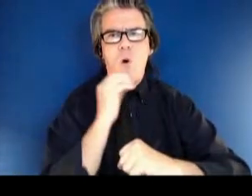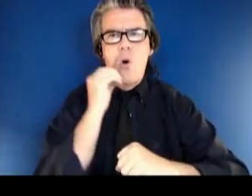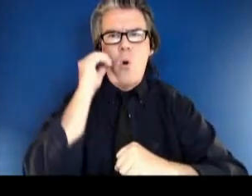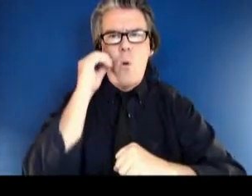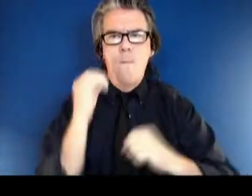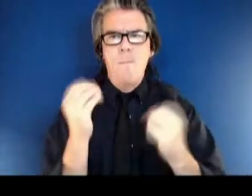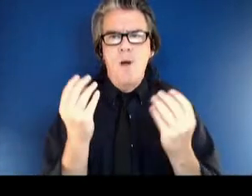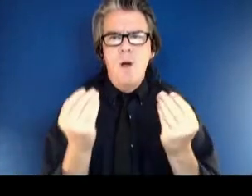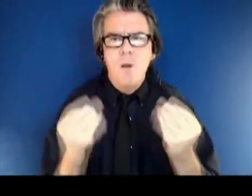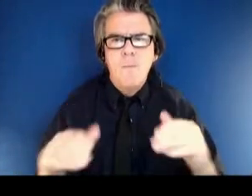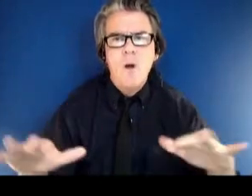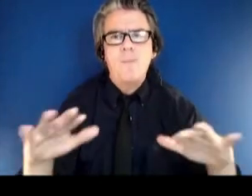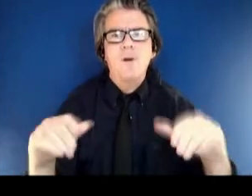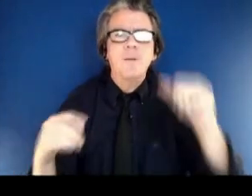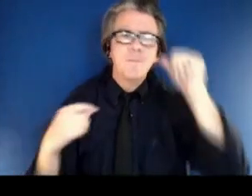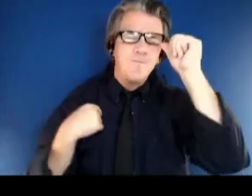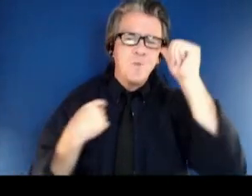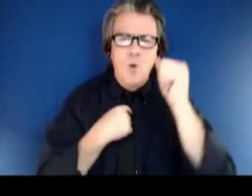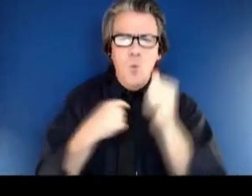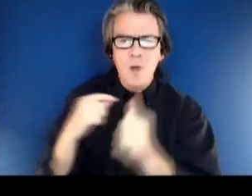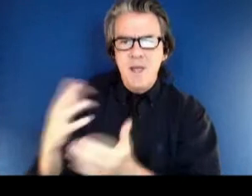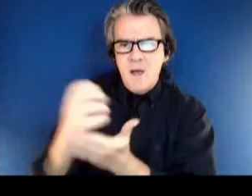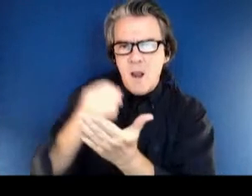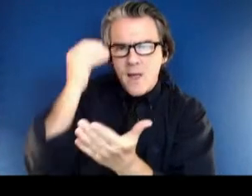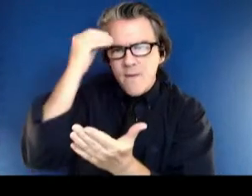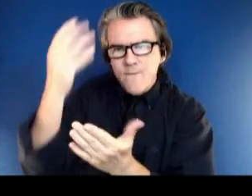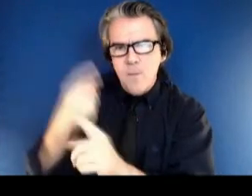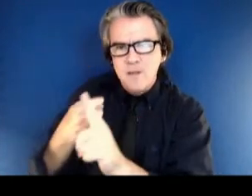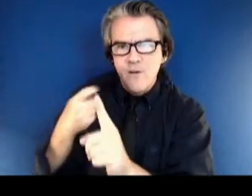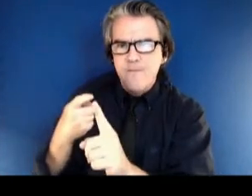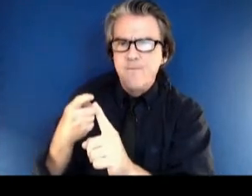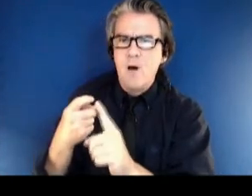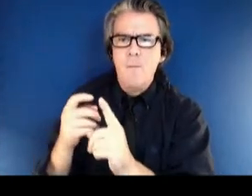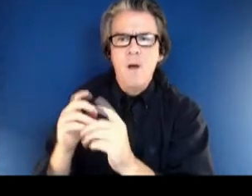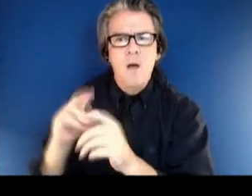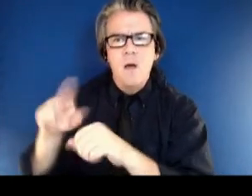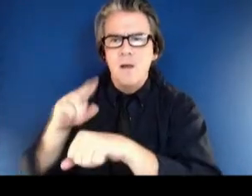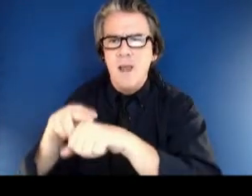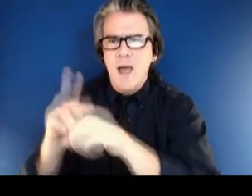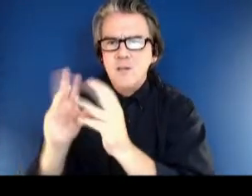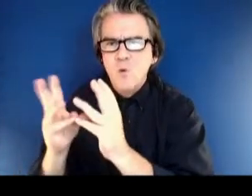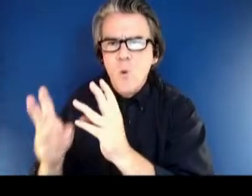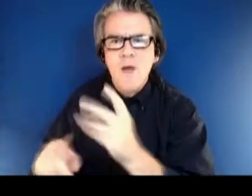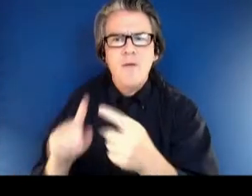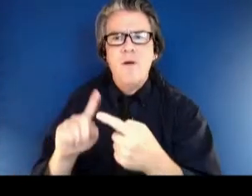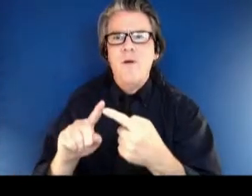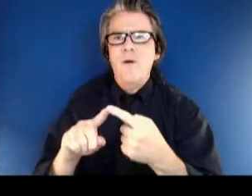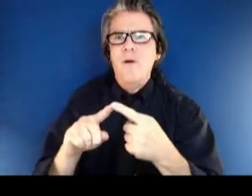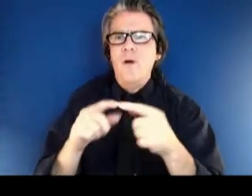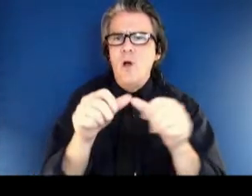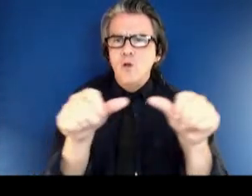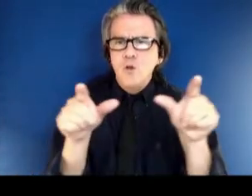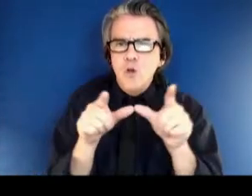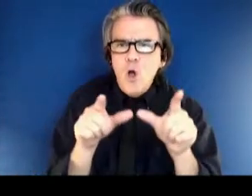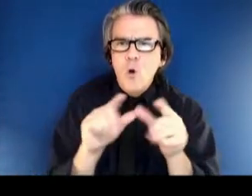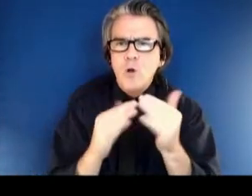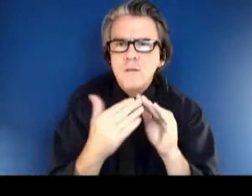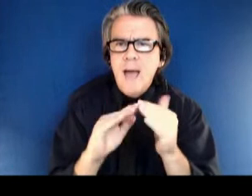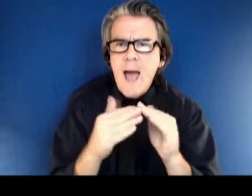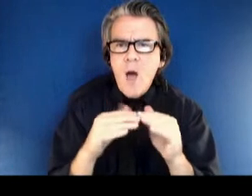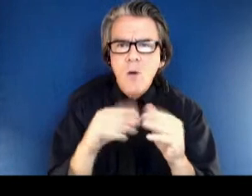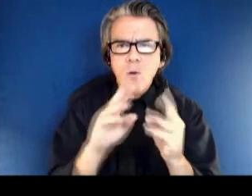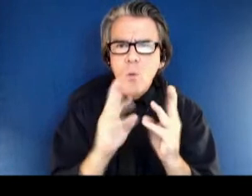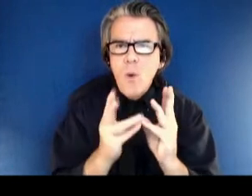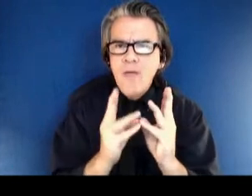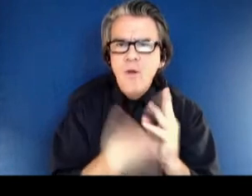models as well as from our real-time weather stations. And then I'd like to close by, just acknowledging